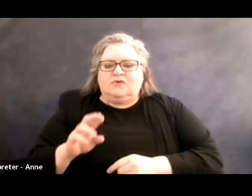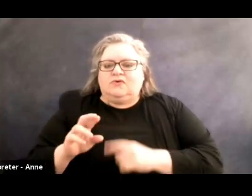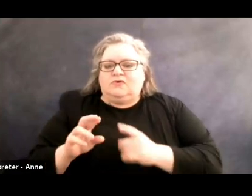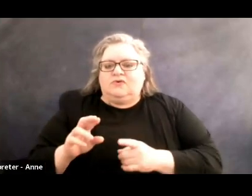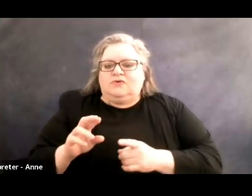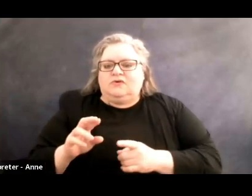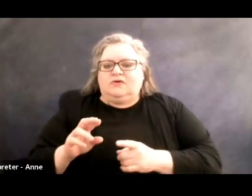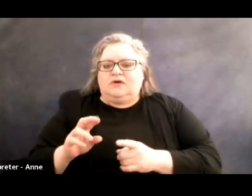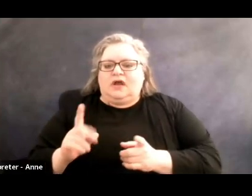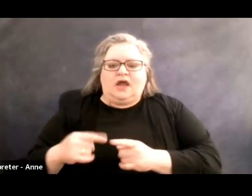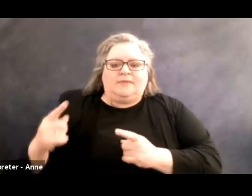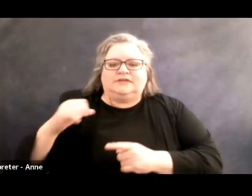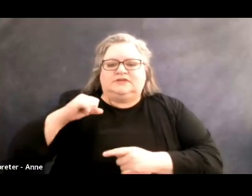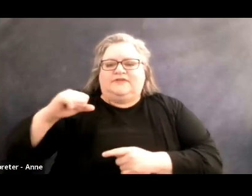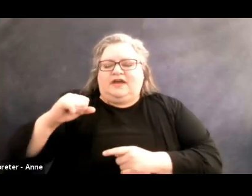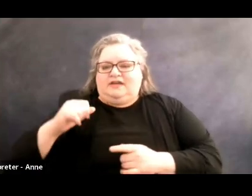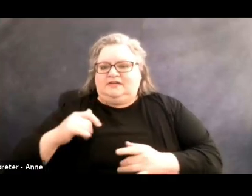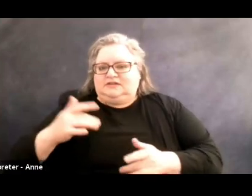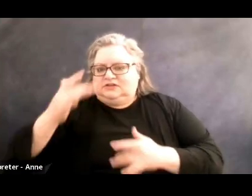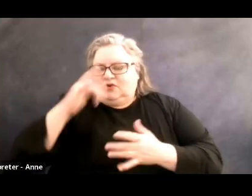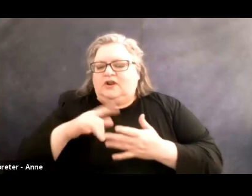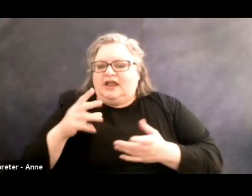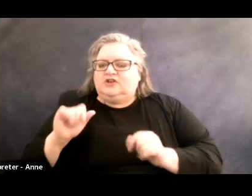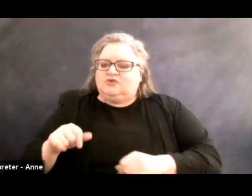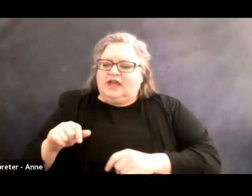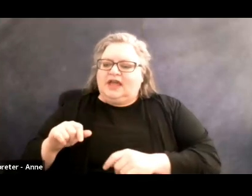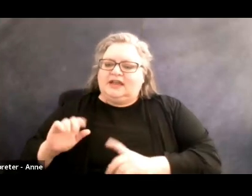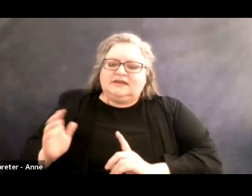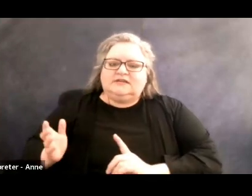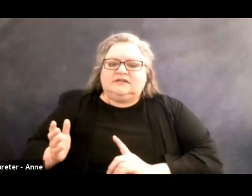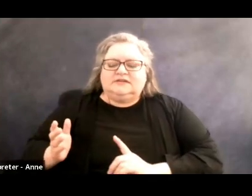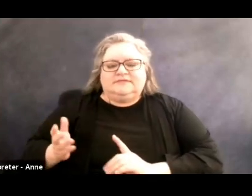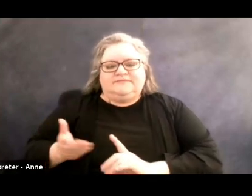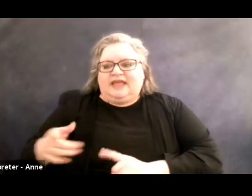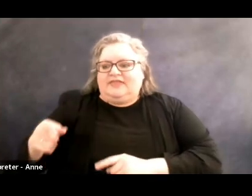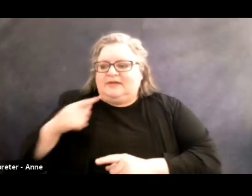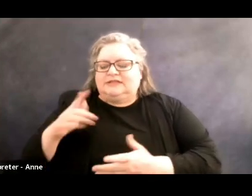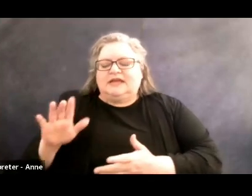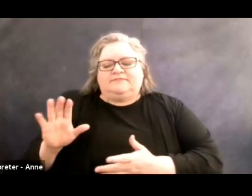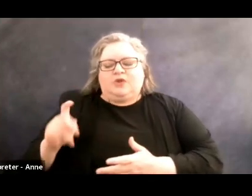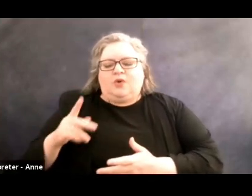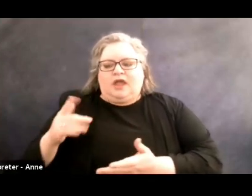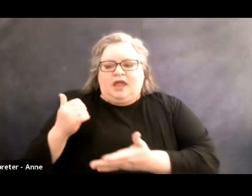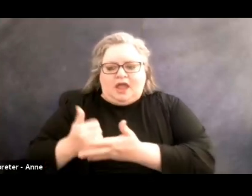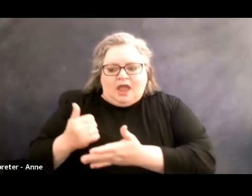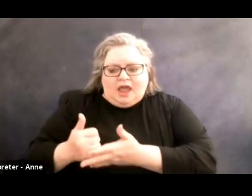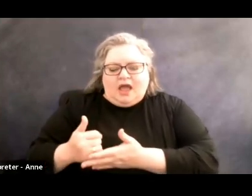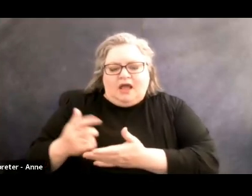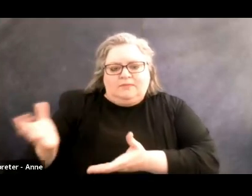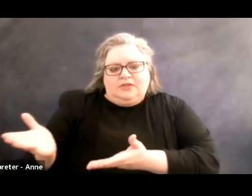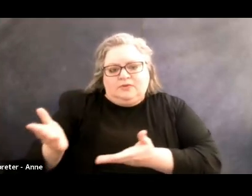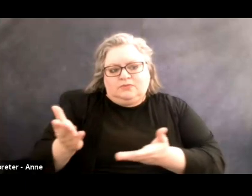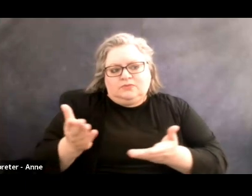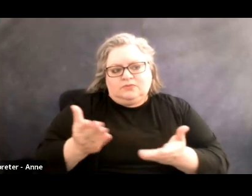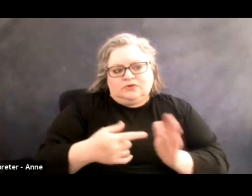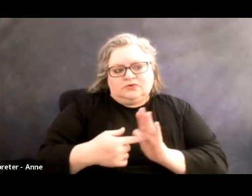oppositional defiant disorder. And that's when you could get them to where, okay, well, let's take them to where they can get some more intensive therapy,